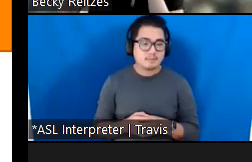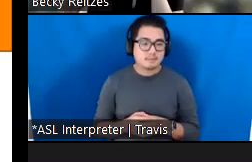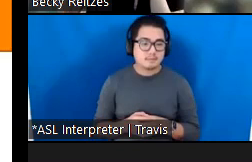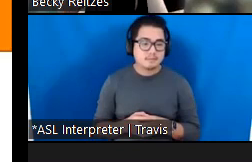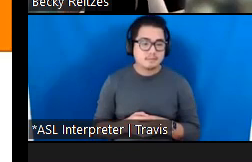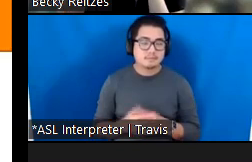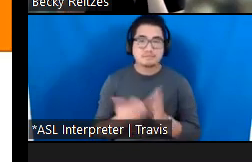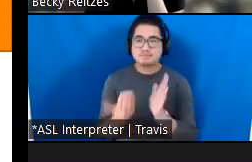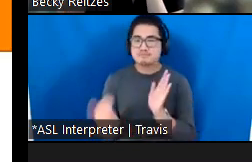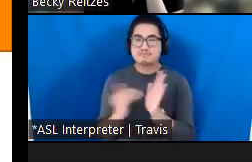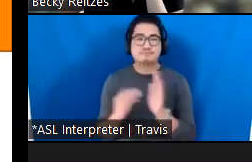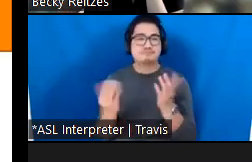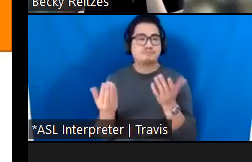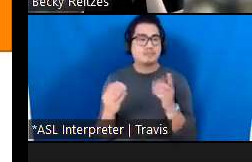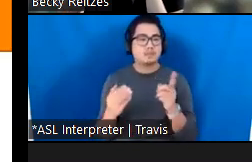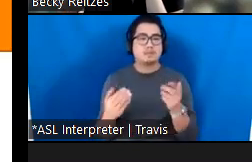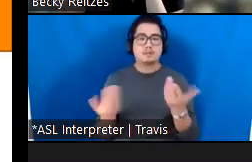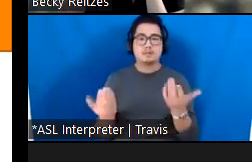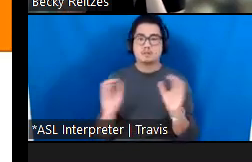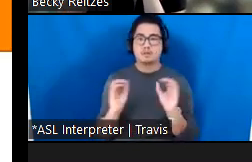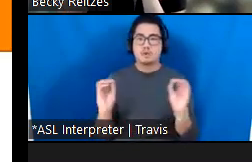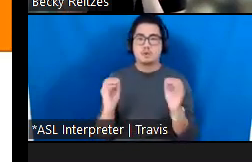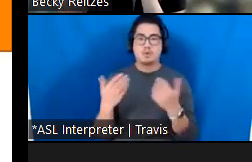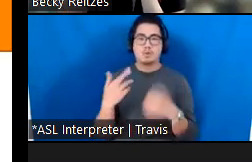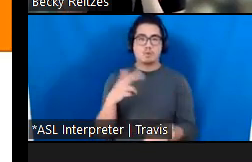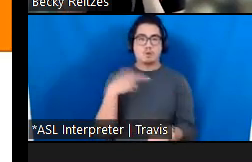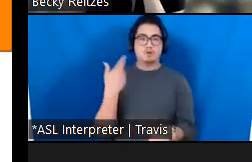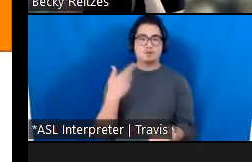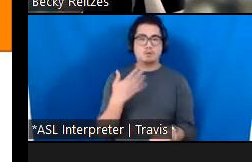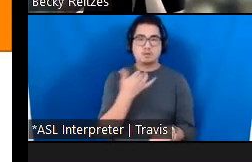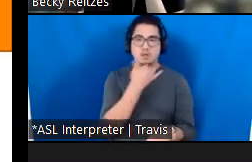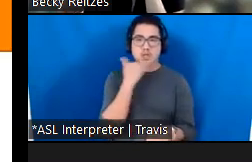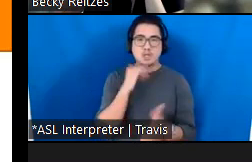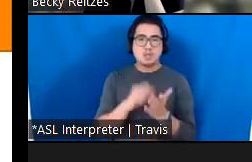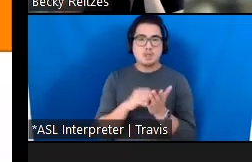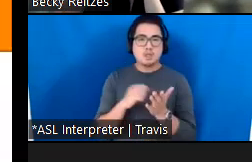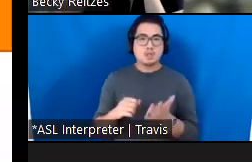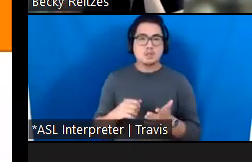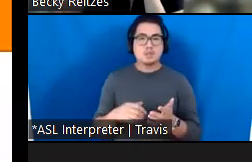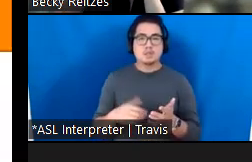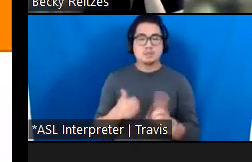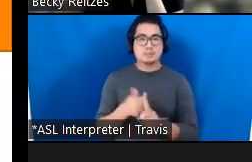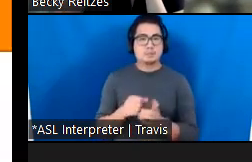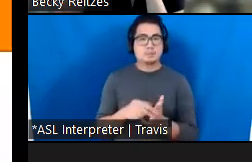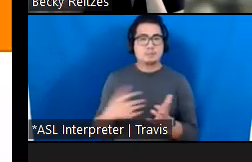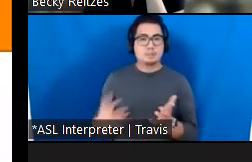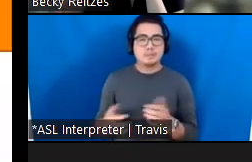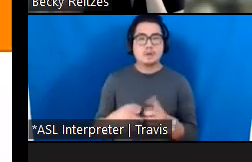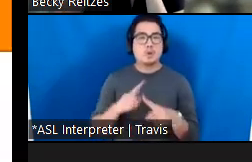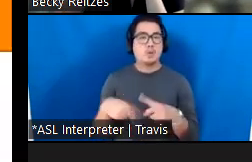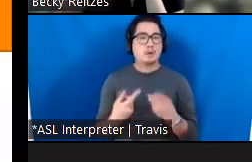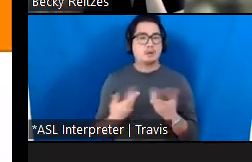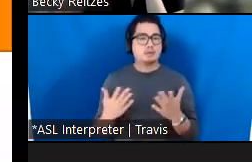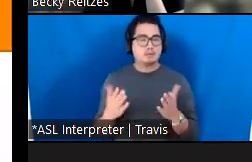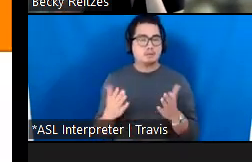increased risk of miscarriage with folks who are receiving vaccinations when they're pregnant, and